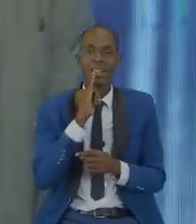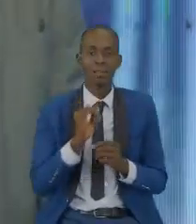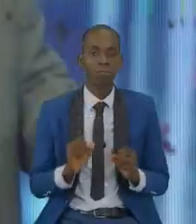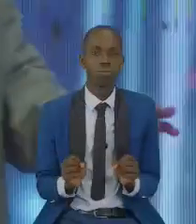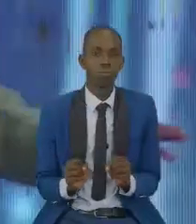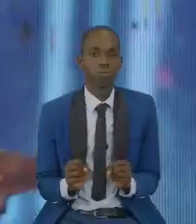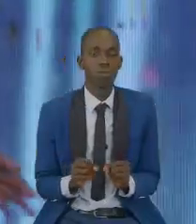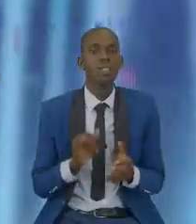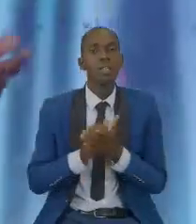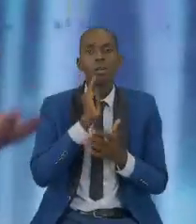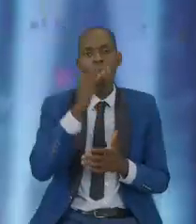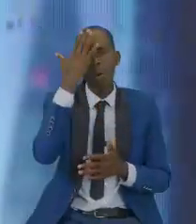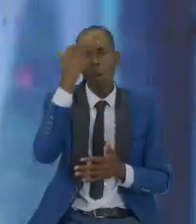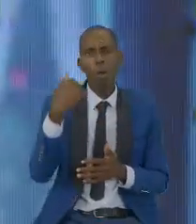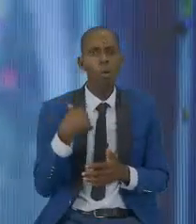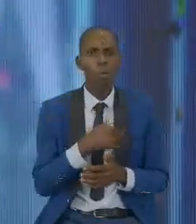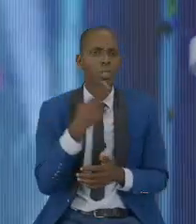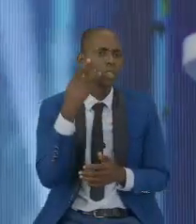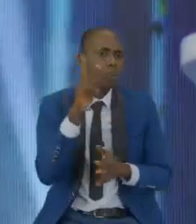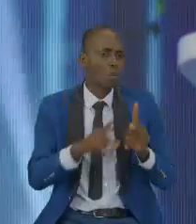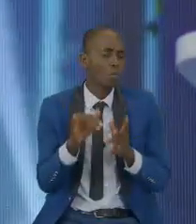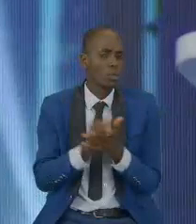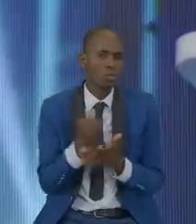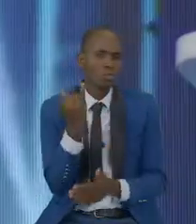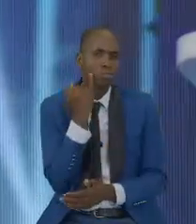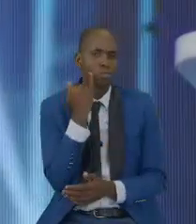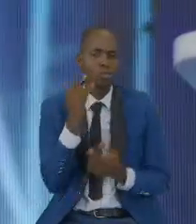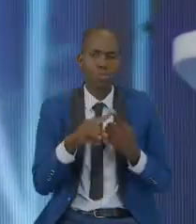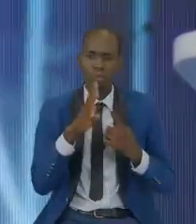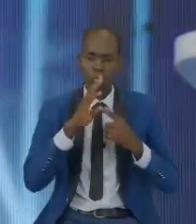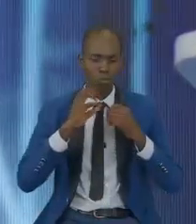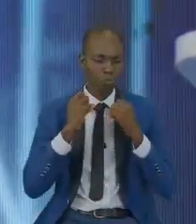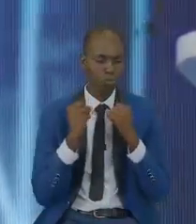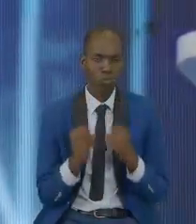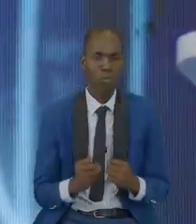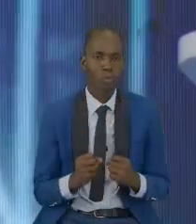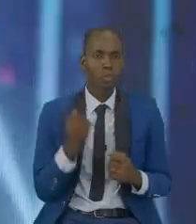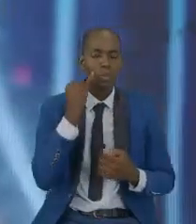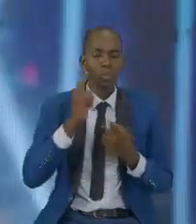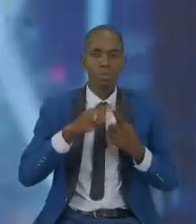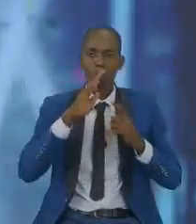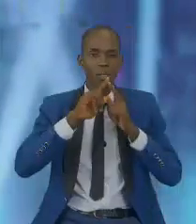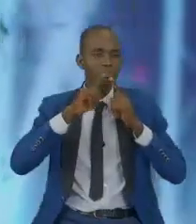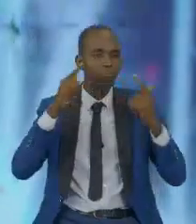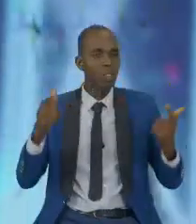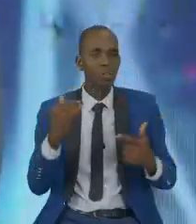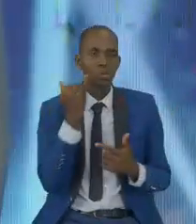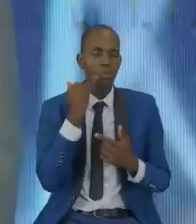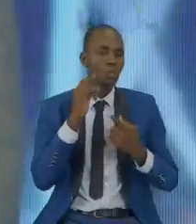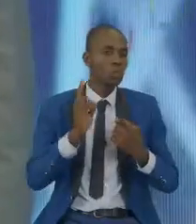why we see people who are supposed to be strong. They're supposed to be great. They're supposed to